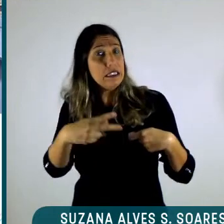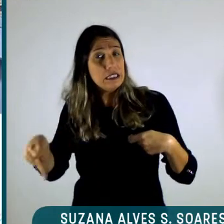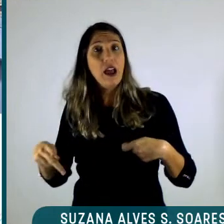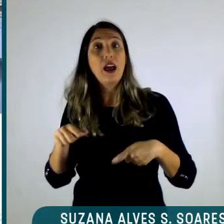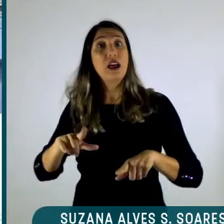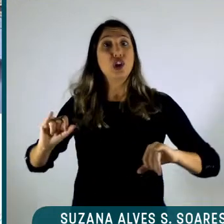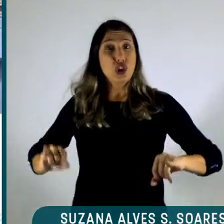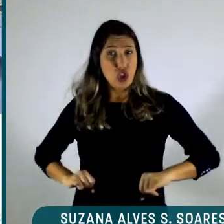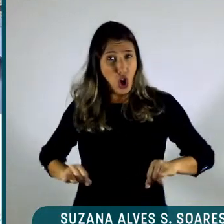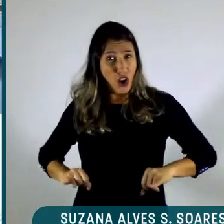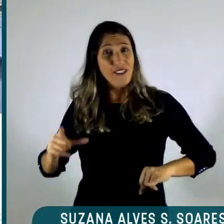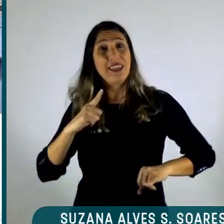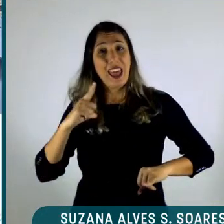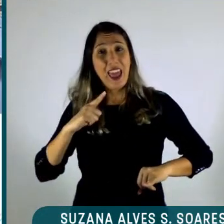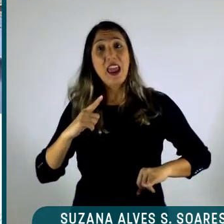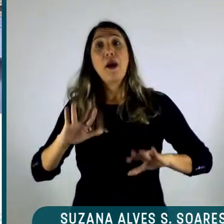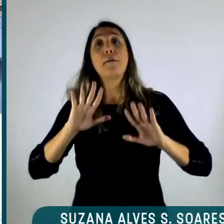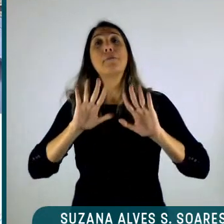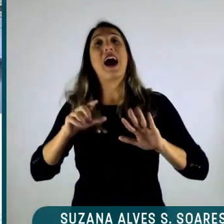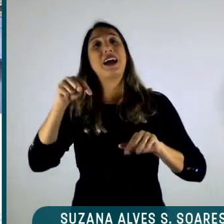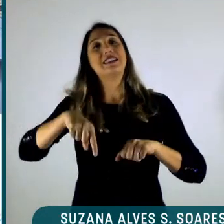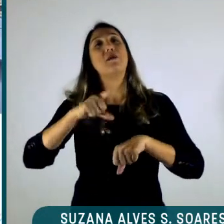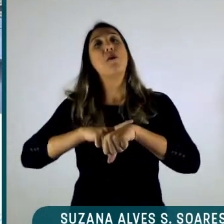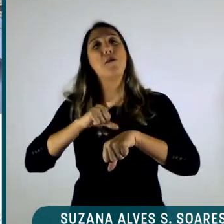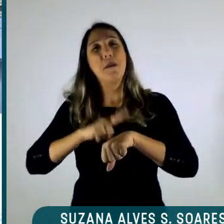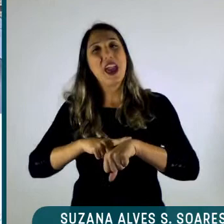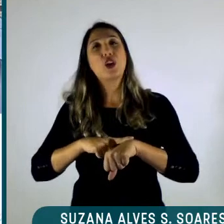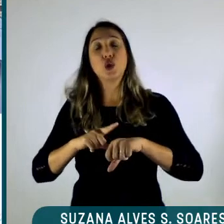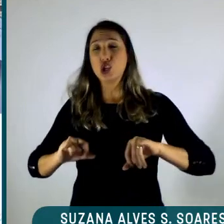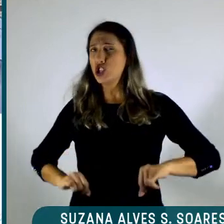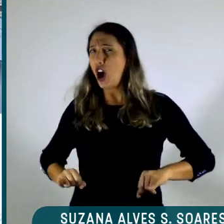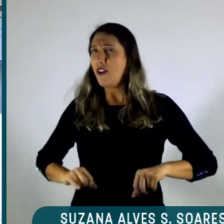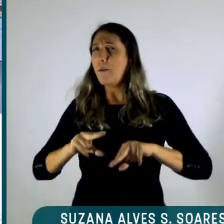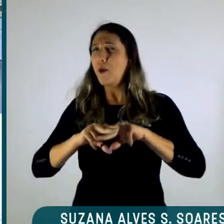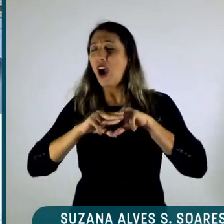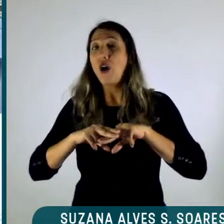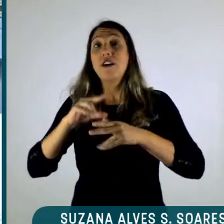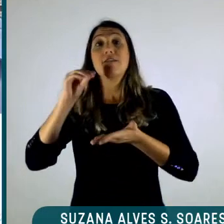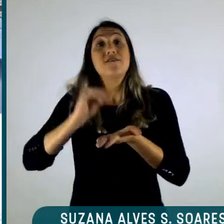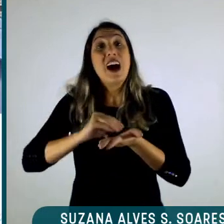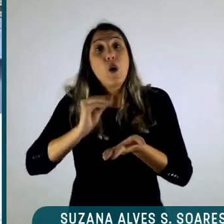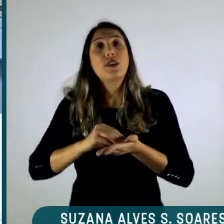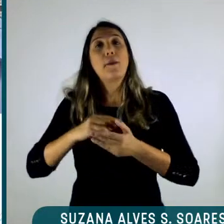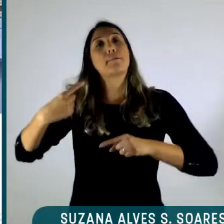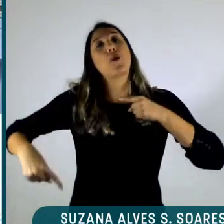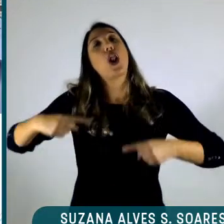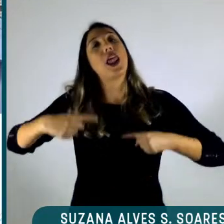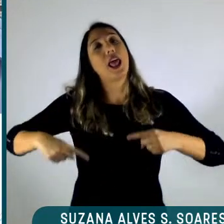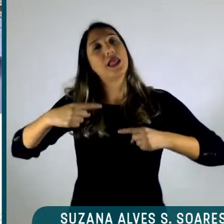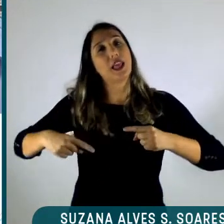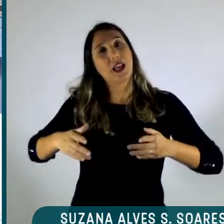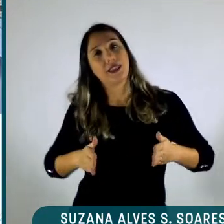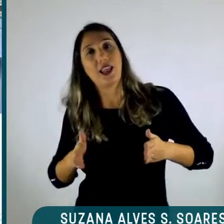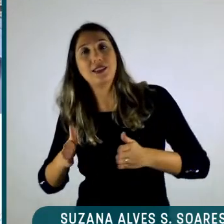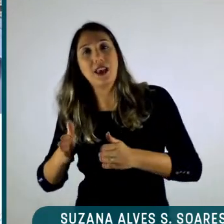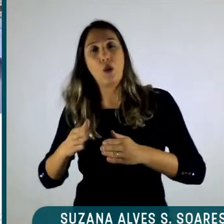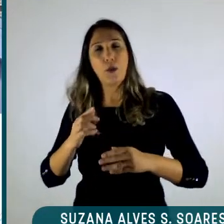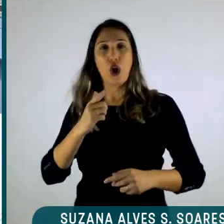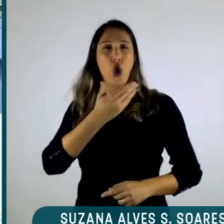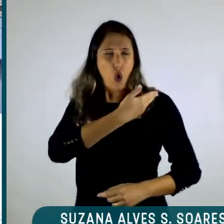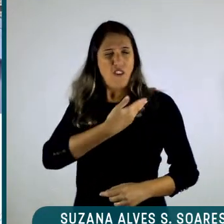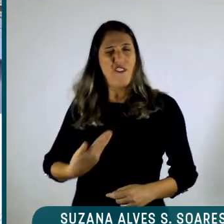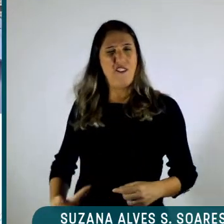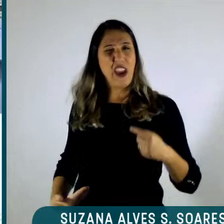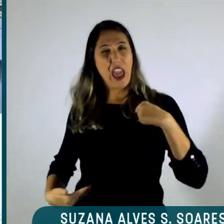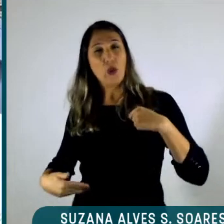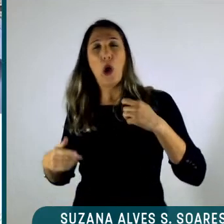the World Health System recommends. The SUS does help, but for now, it's suffering because